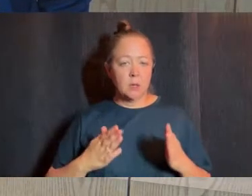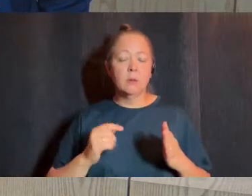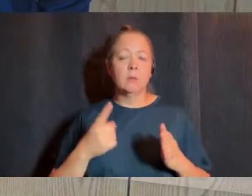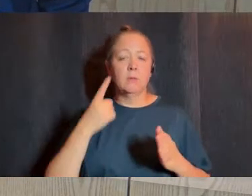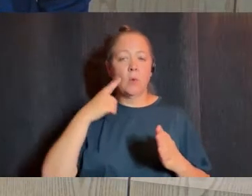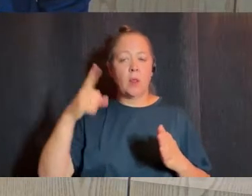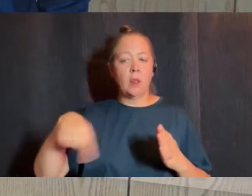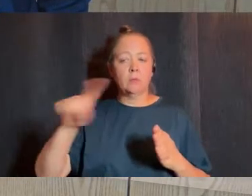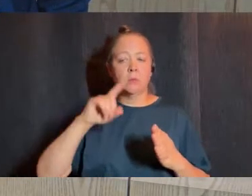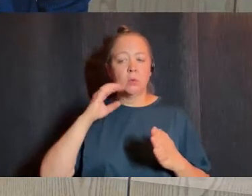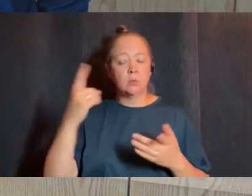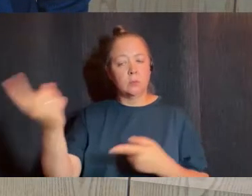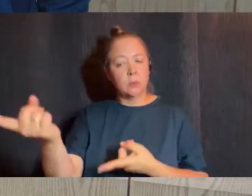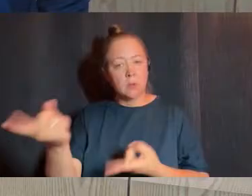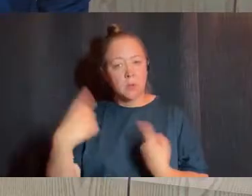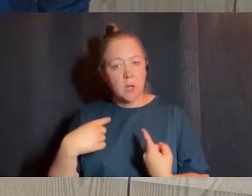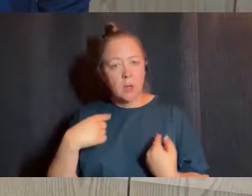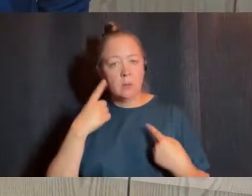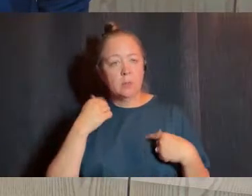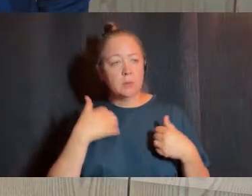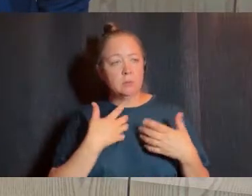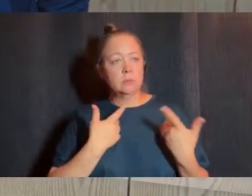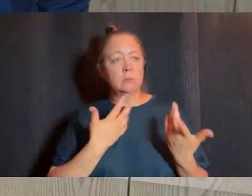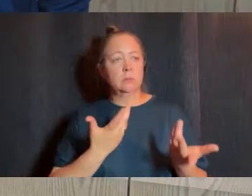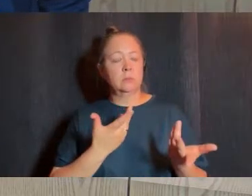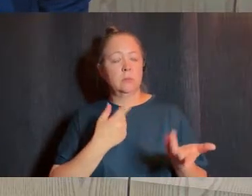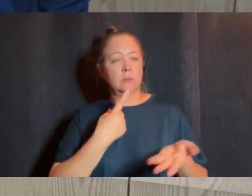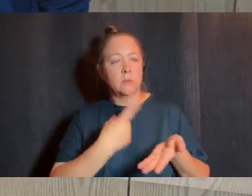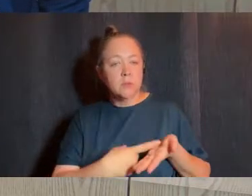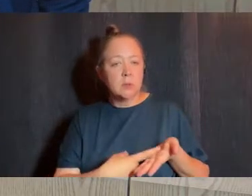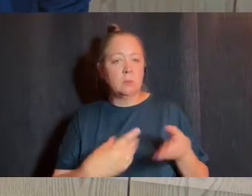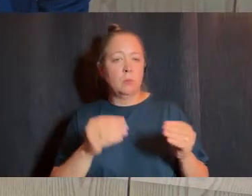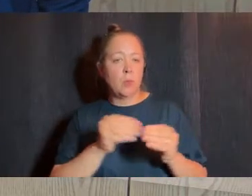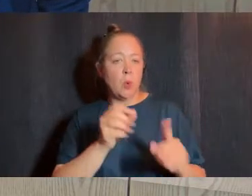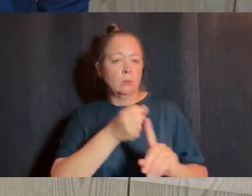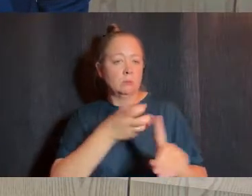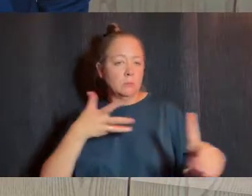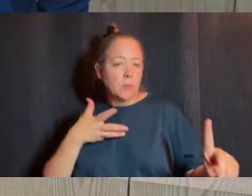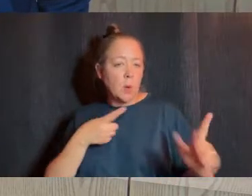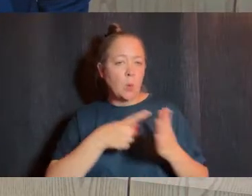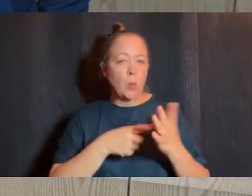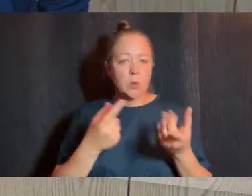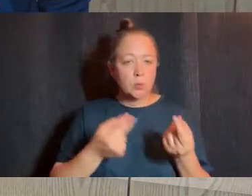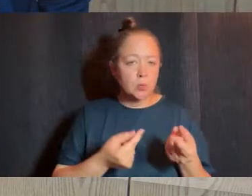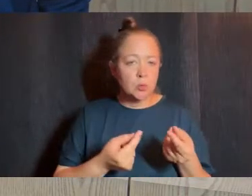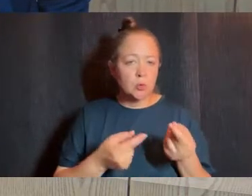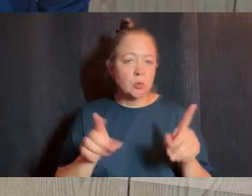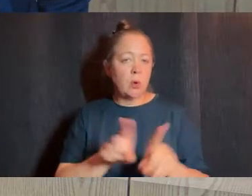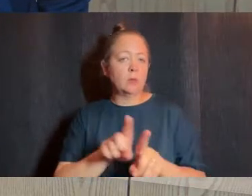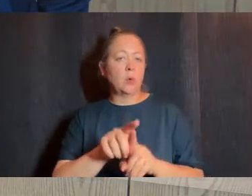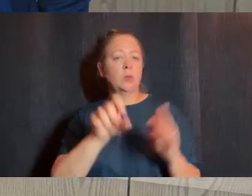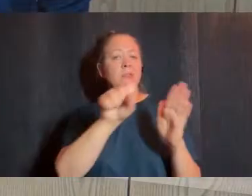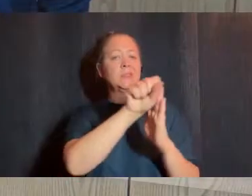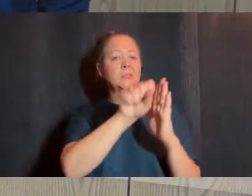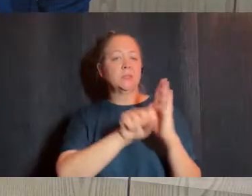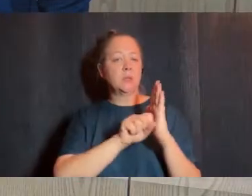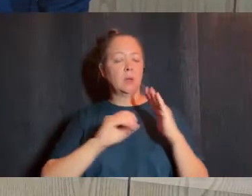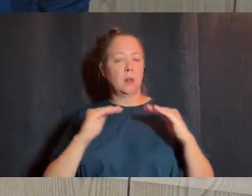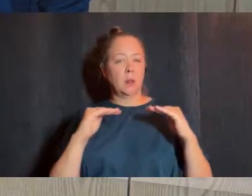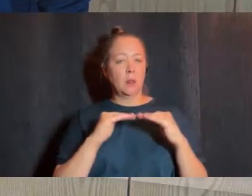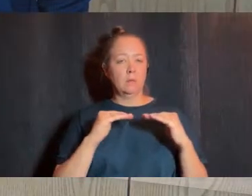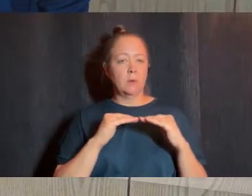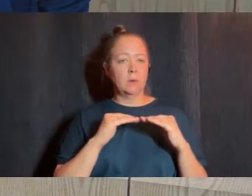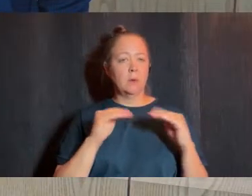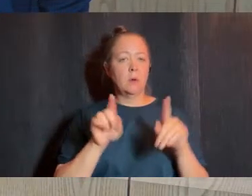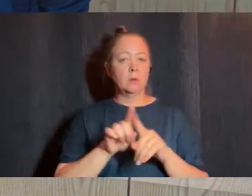for us to have a better understanding of what they do, as well as on the state level as well. We will have a lot of